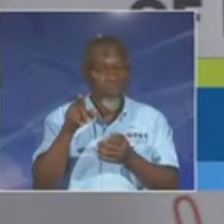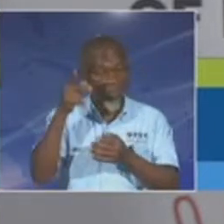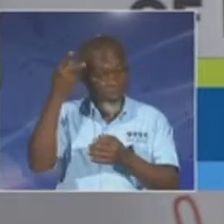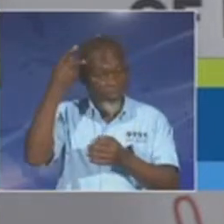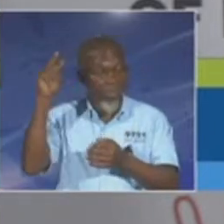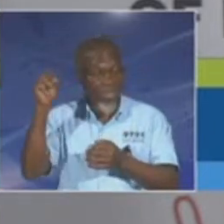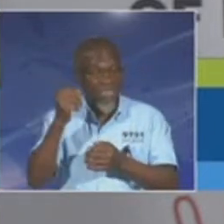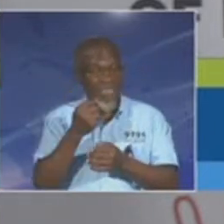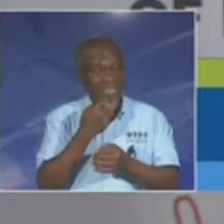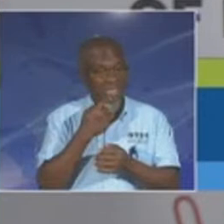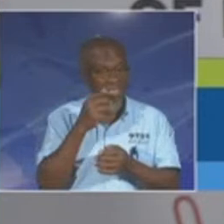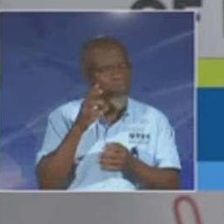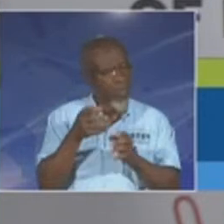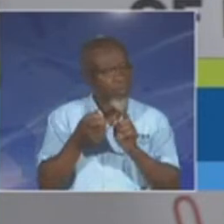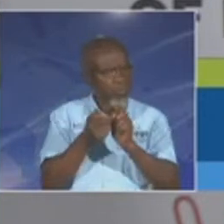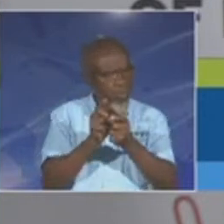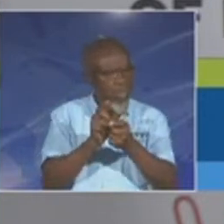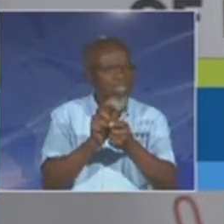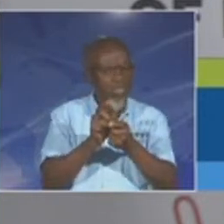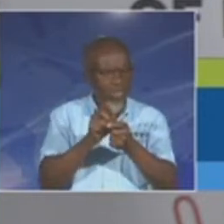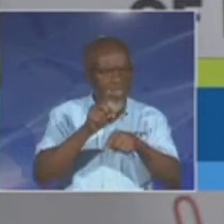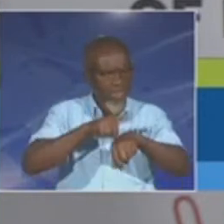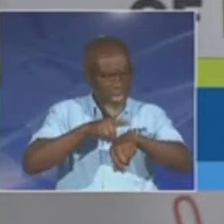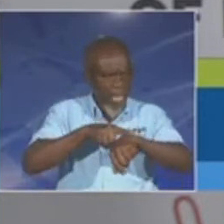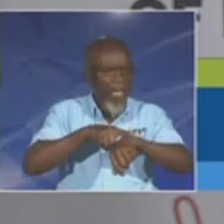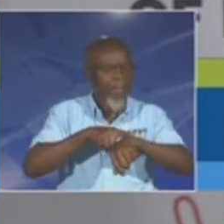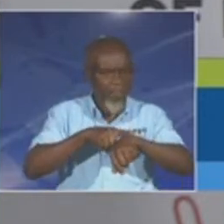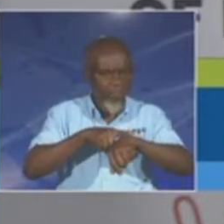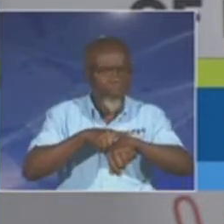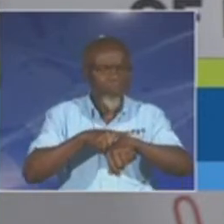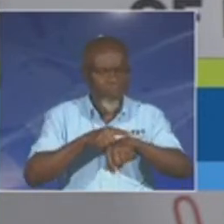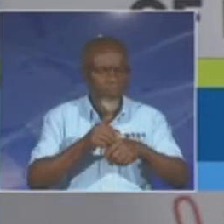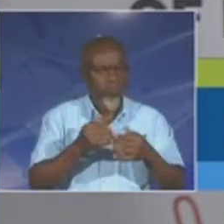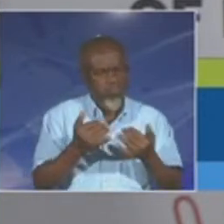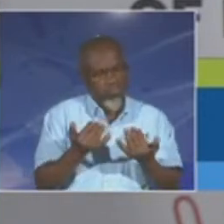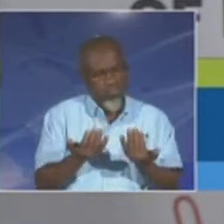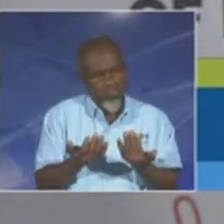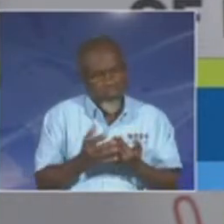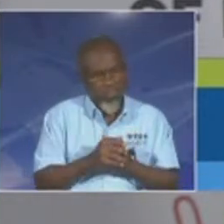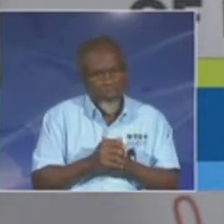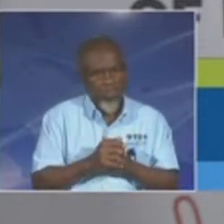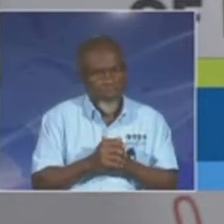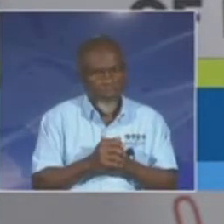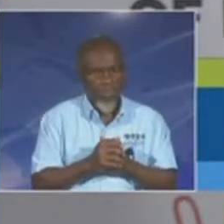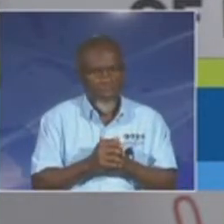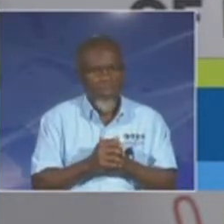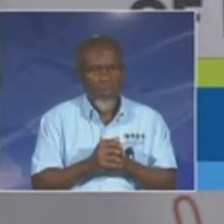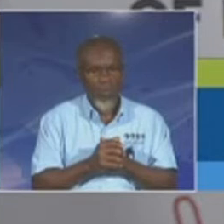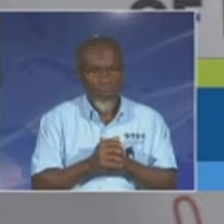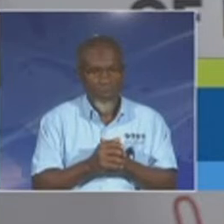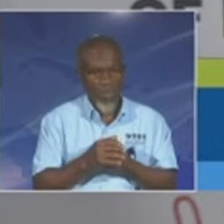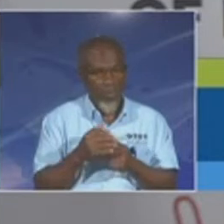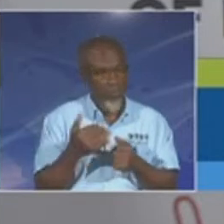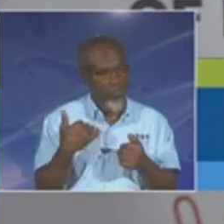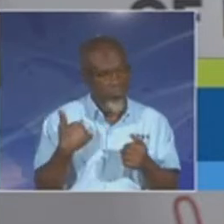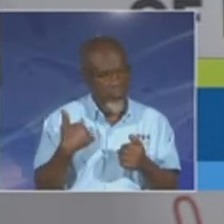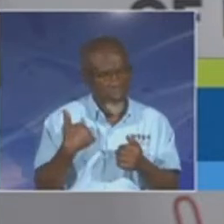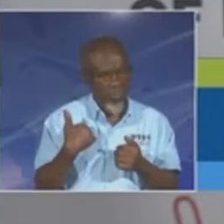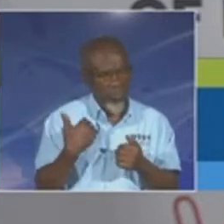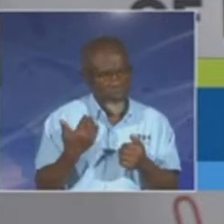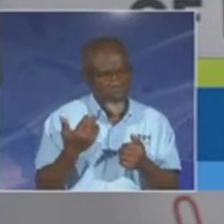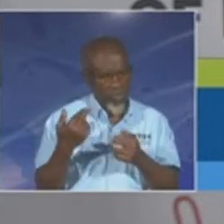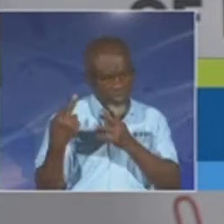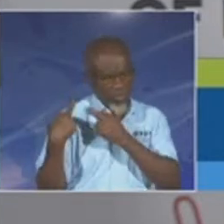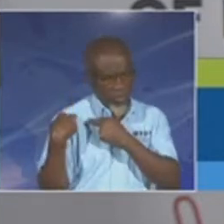time. And we are continuously looking through the subcommittee under my stewardship at those entry protocols. And of